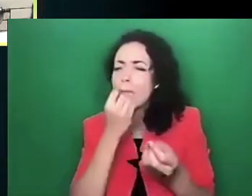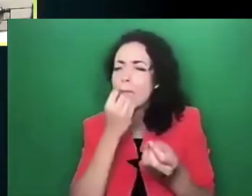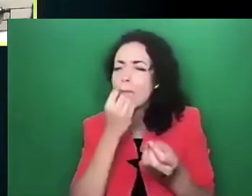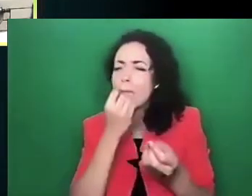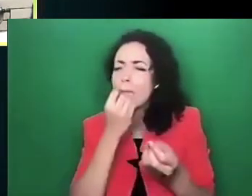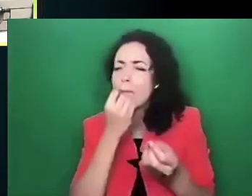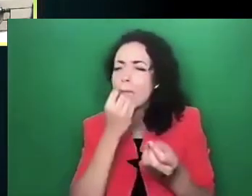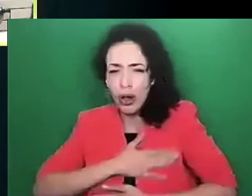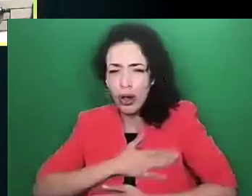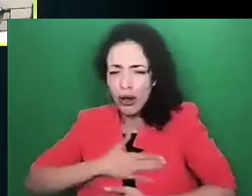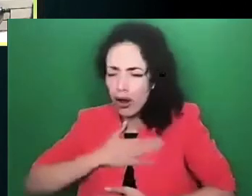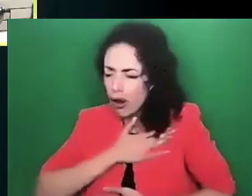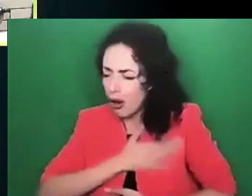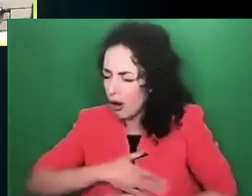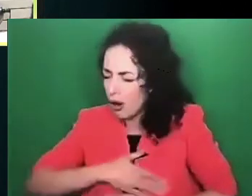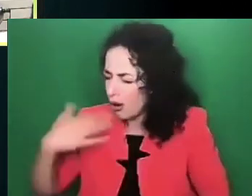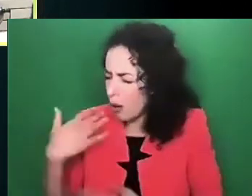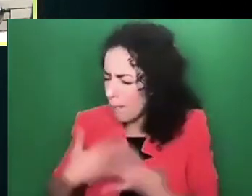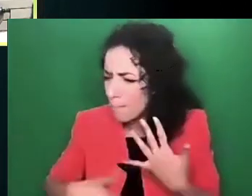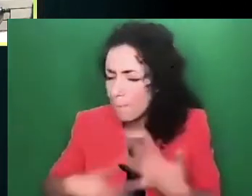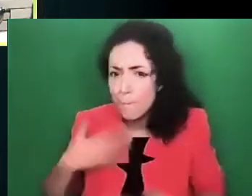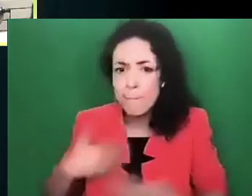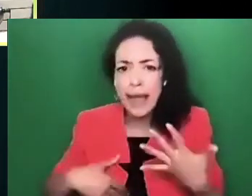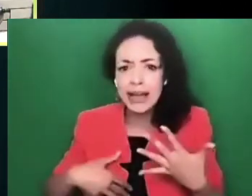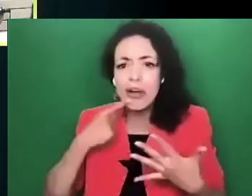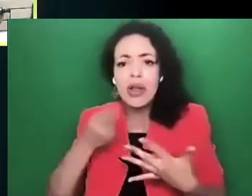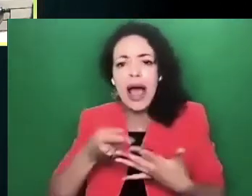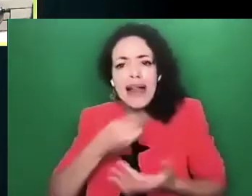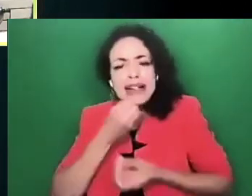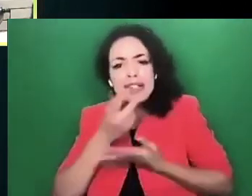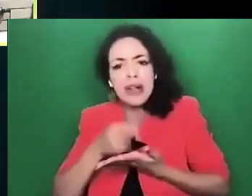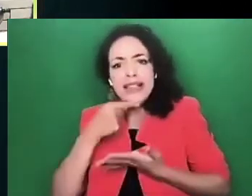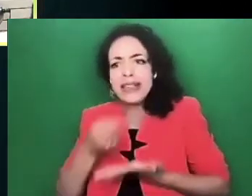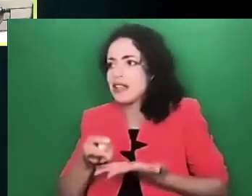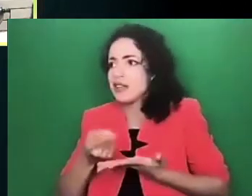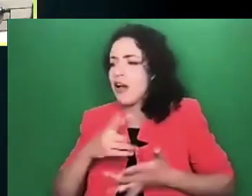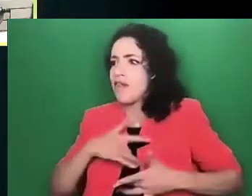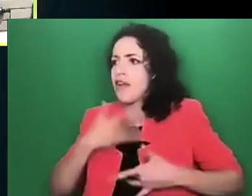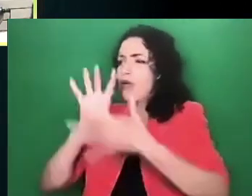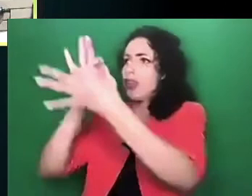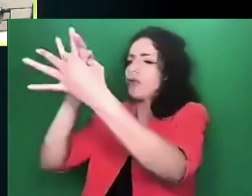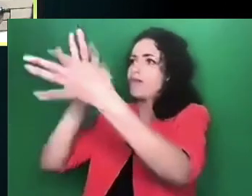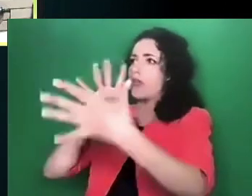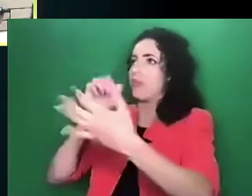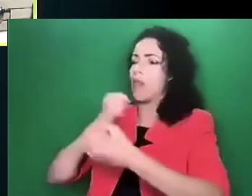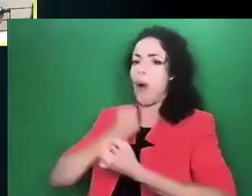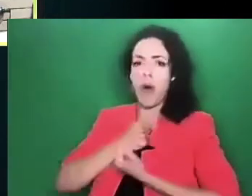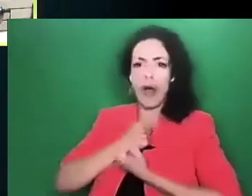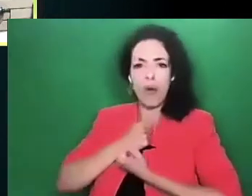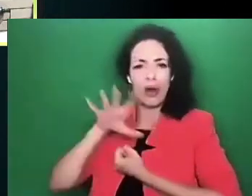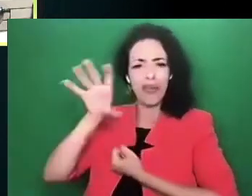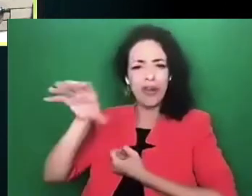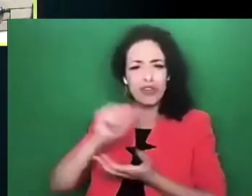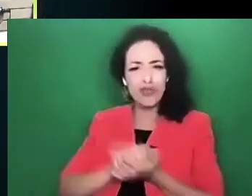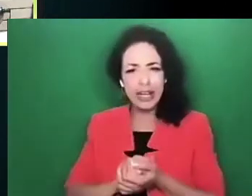this dislocation. But it came to a point with me that you know, and I think it's great, the title